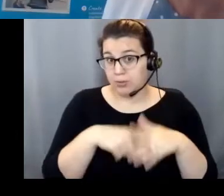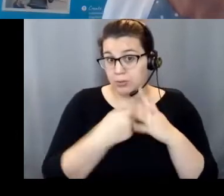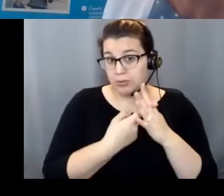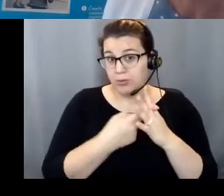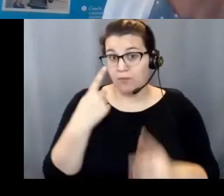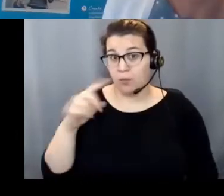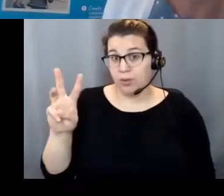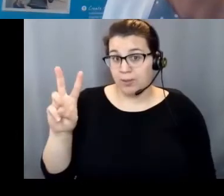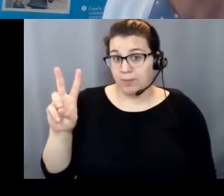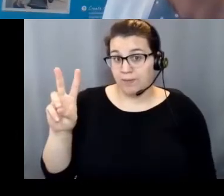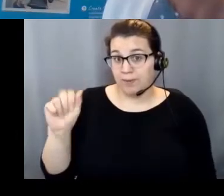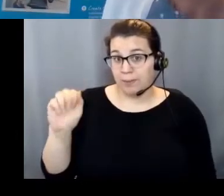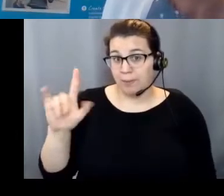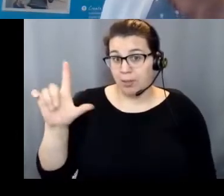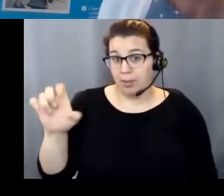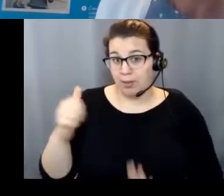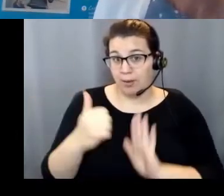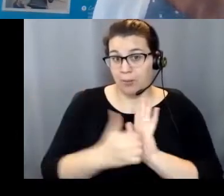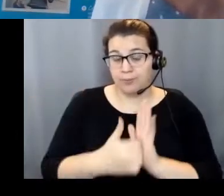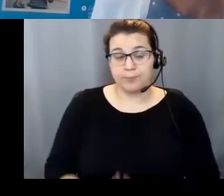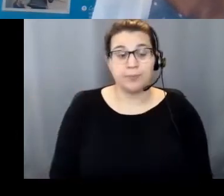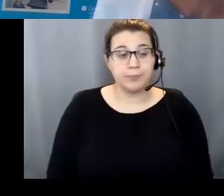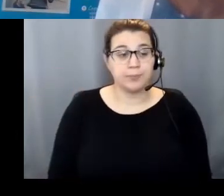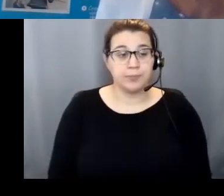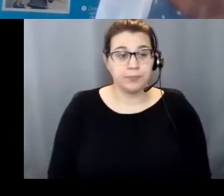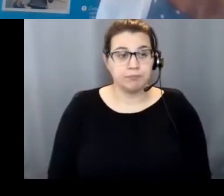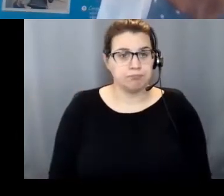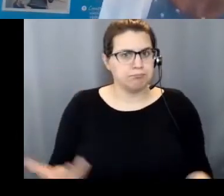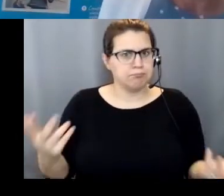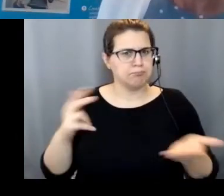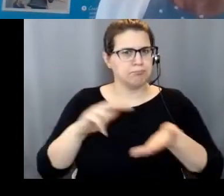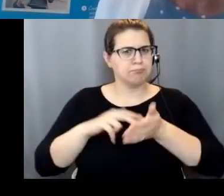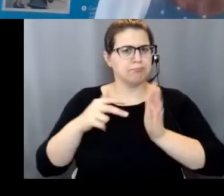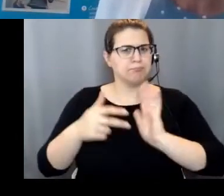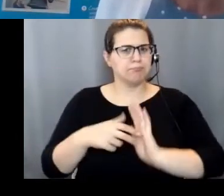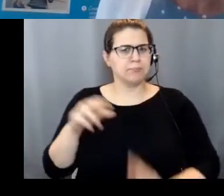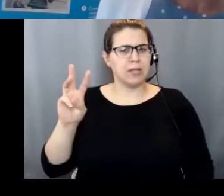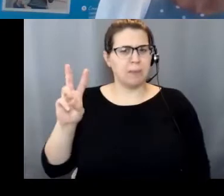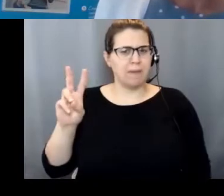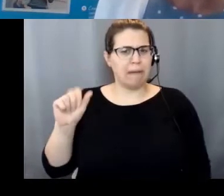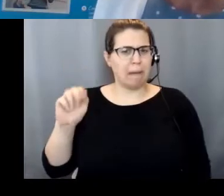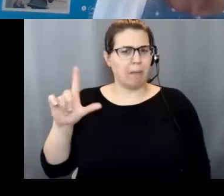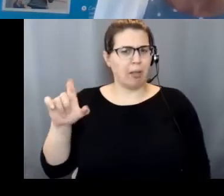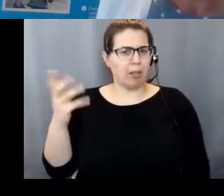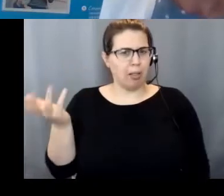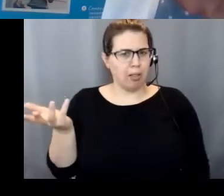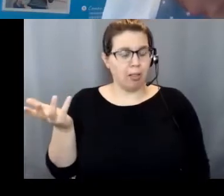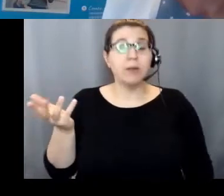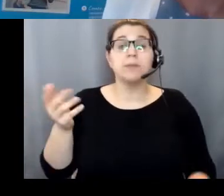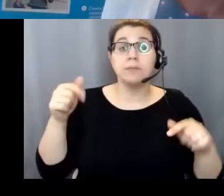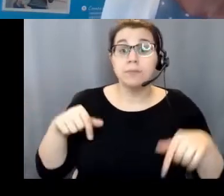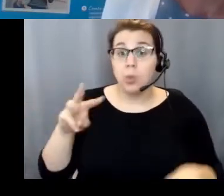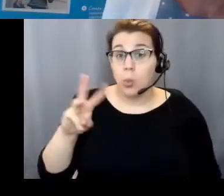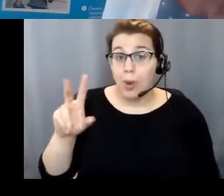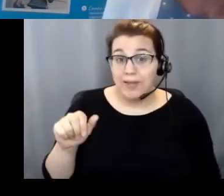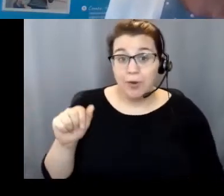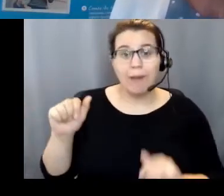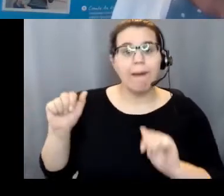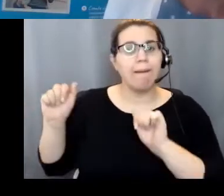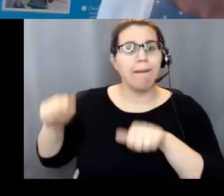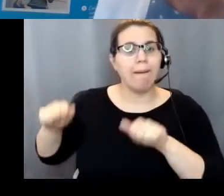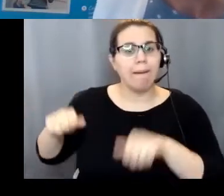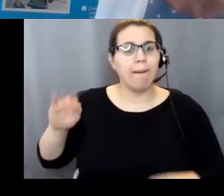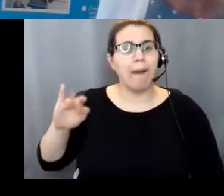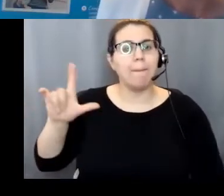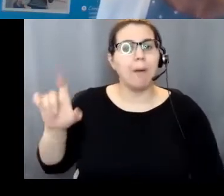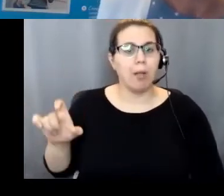account. So what is WVABLE? It is West Virginia's ABLE plan and is based on